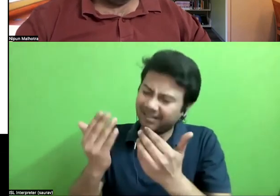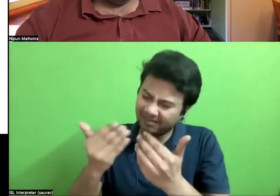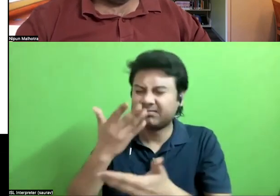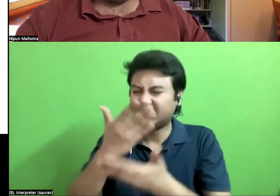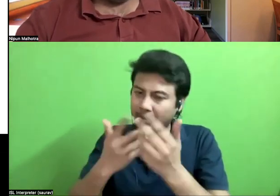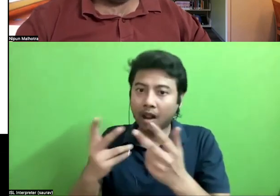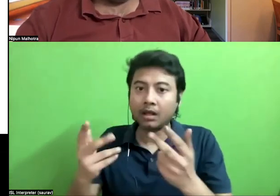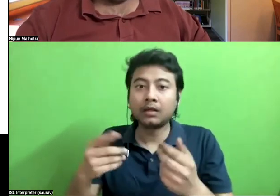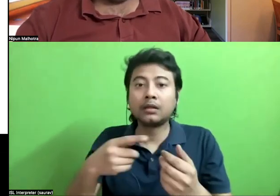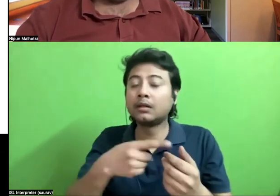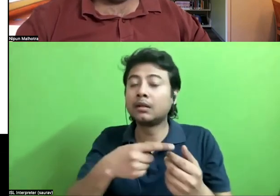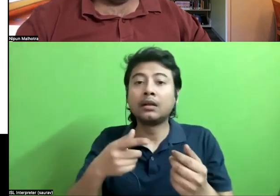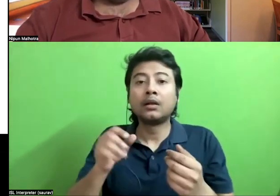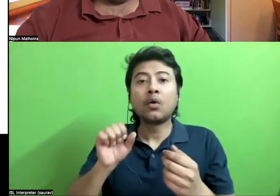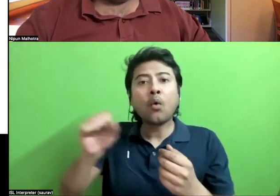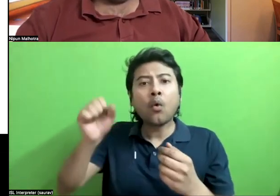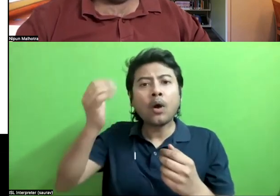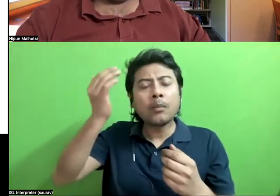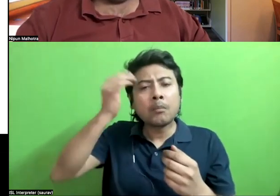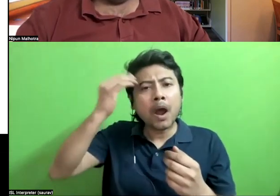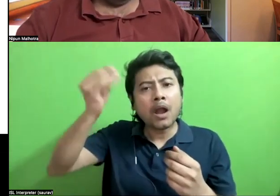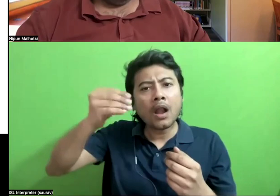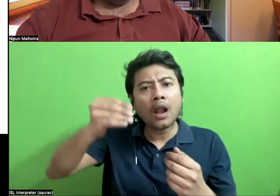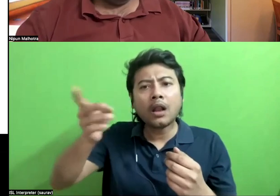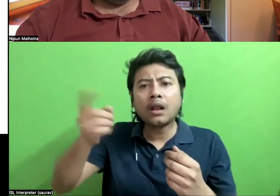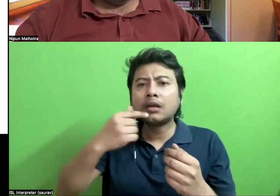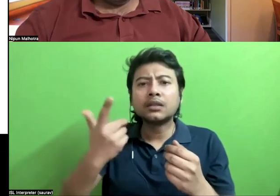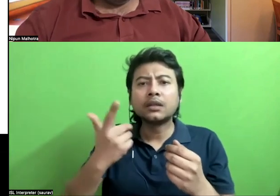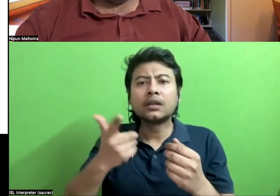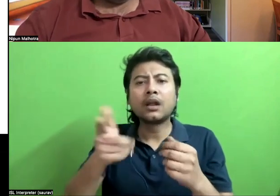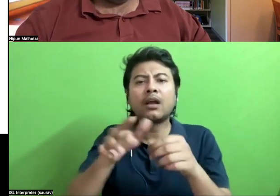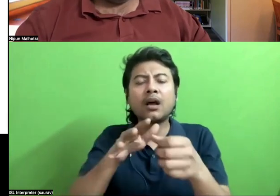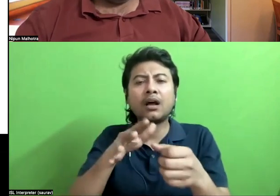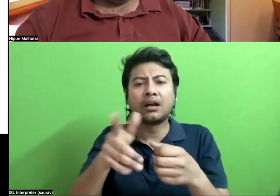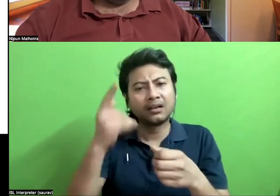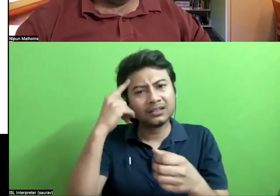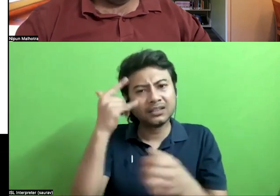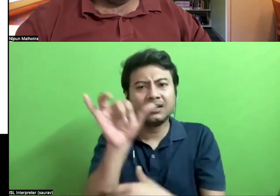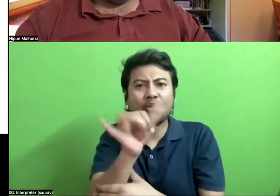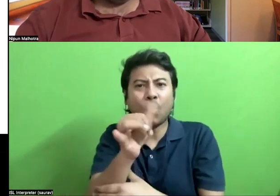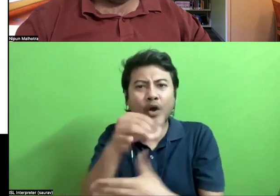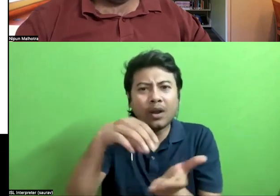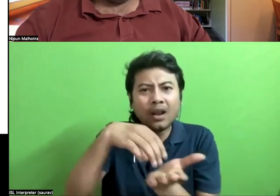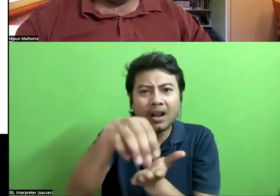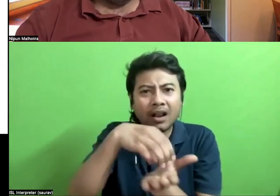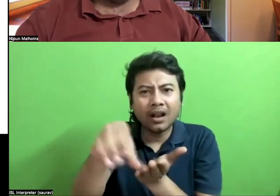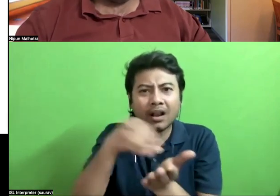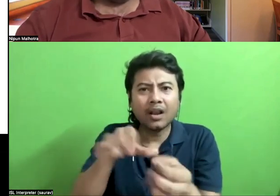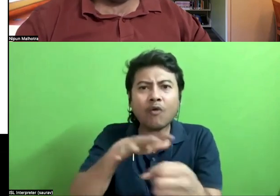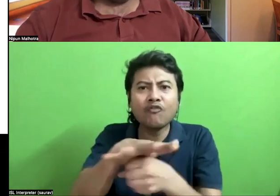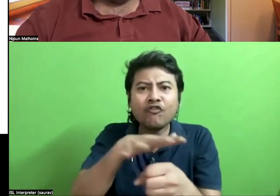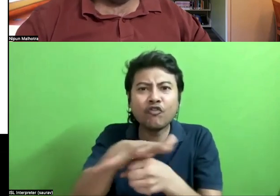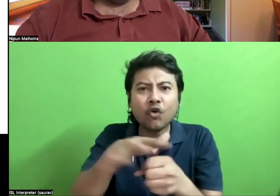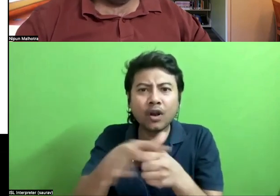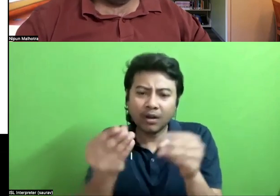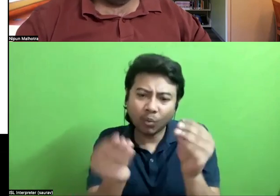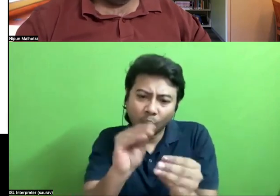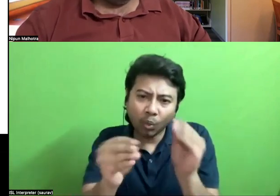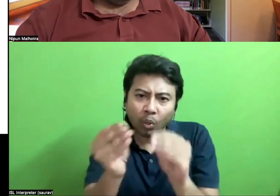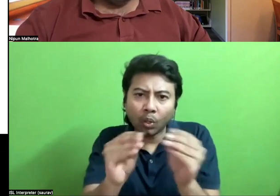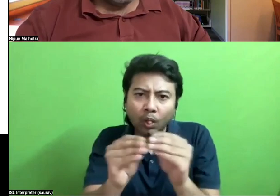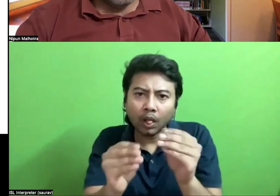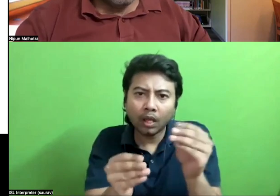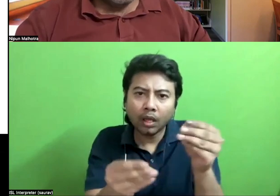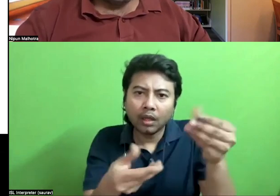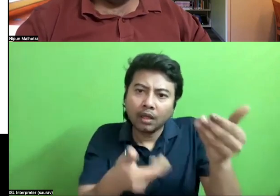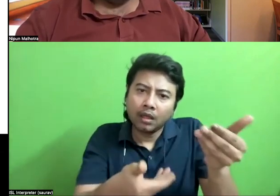my mother. They said Nipun is going to live the life equivalent to a wooden doll. And I think that could have actually led to